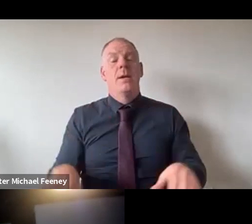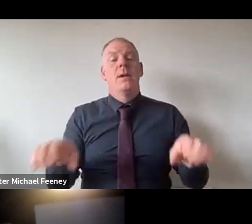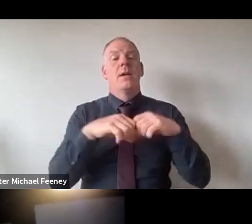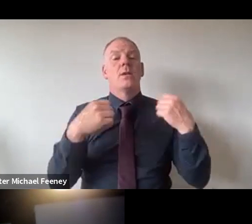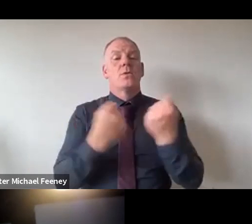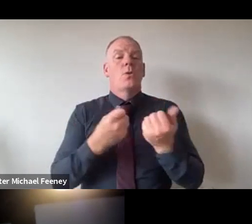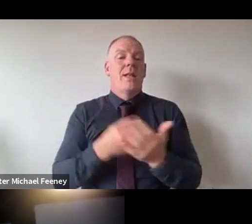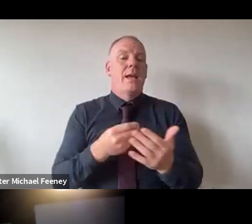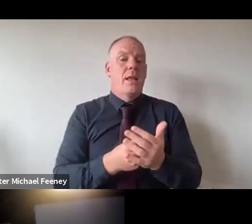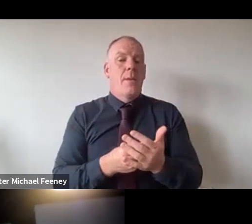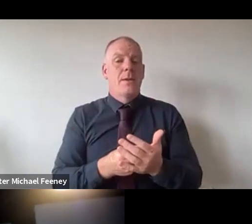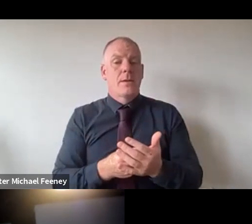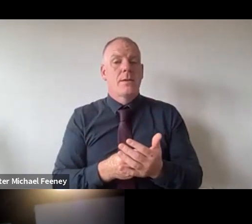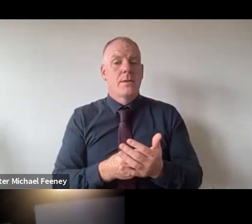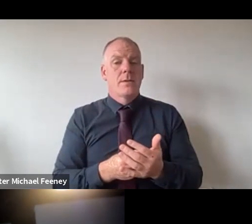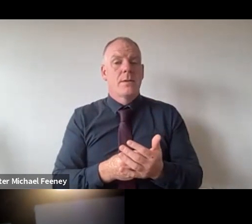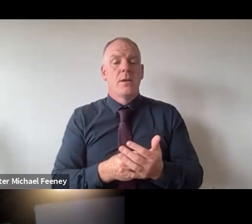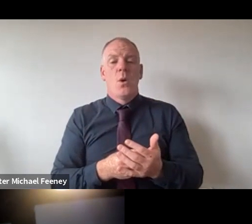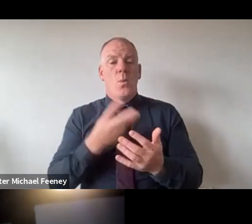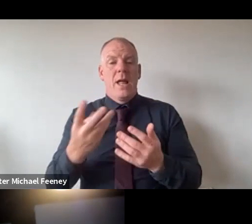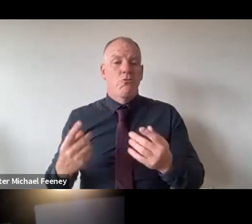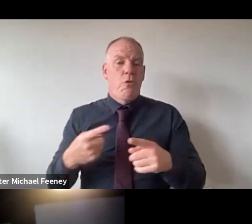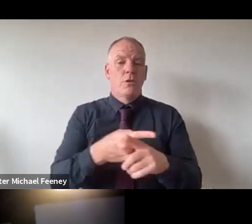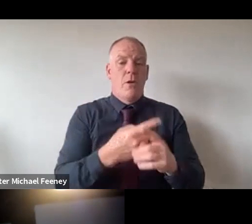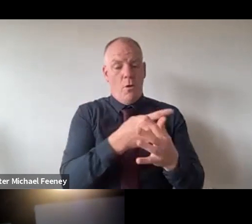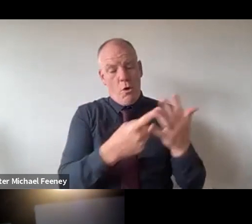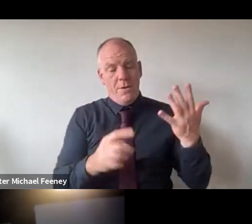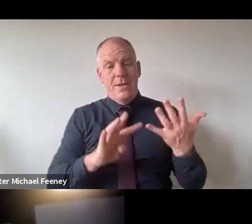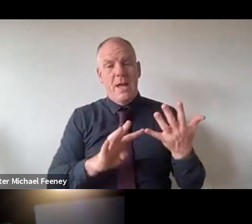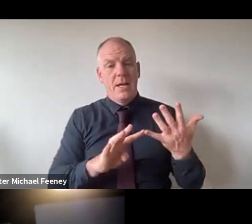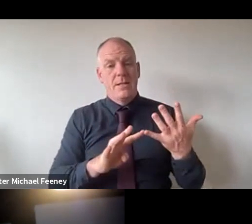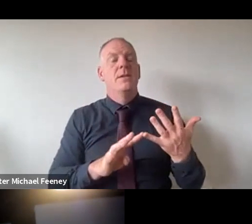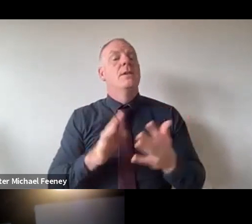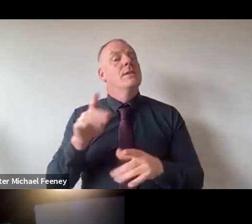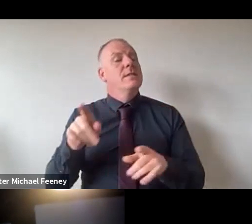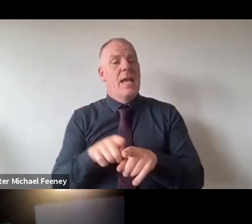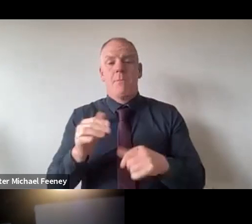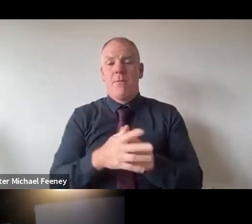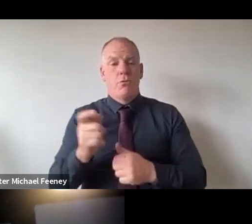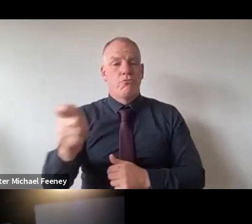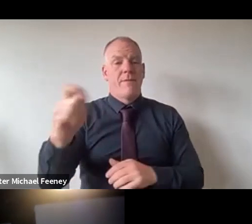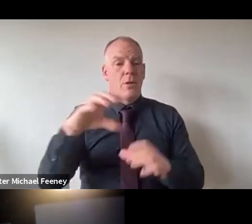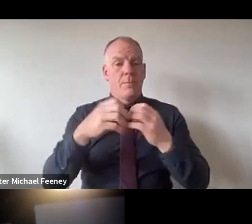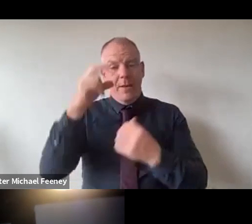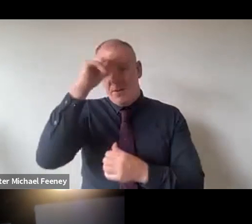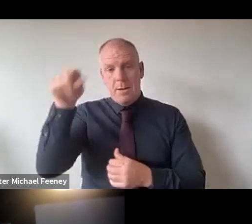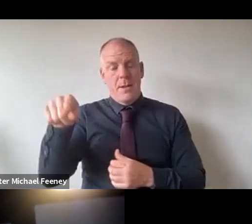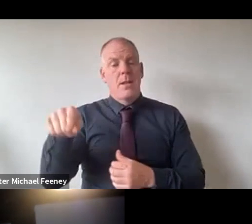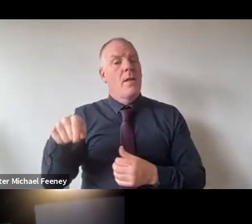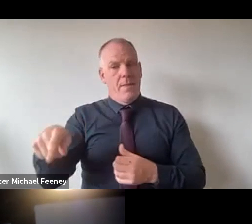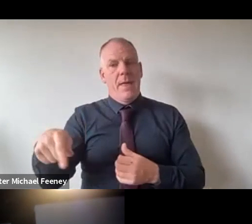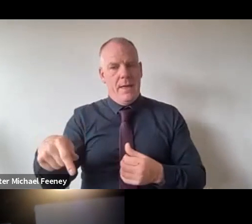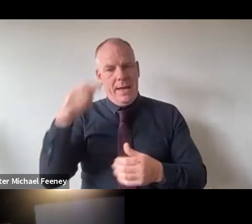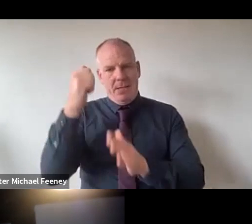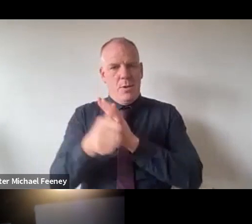ground intersects in that if you take even the traveller community, disproportionately the traveller community probably would face social